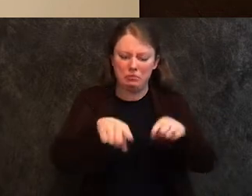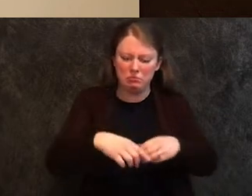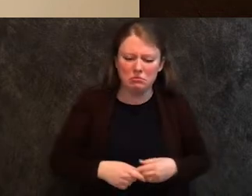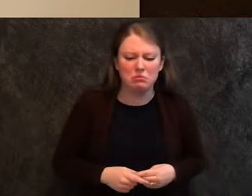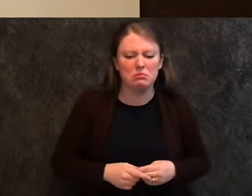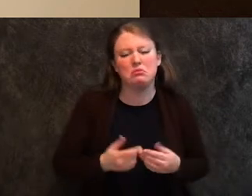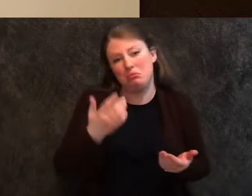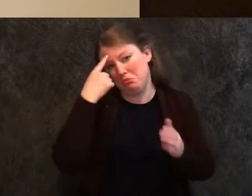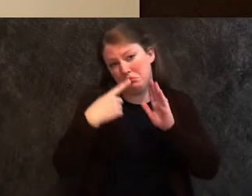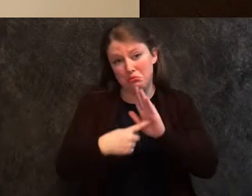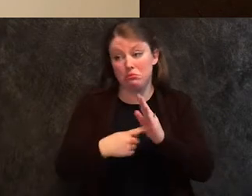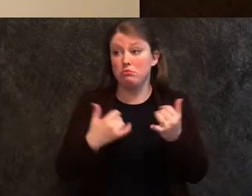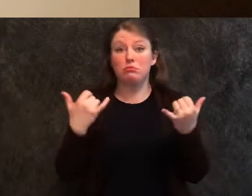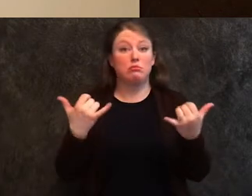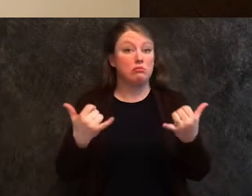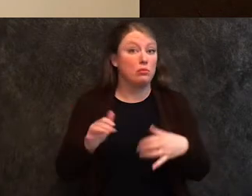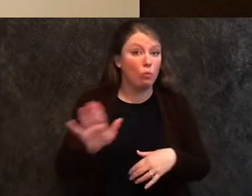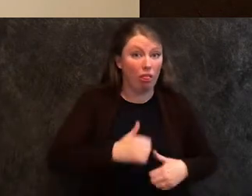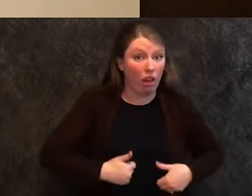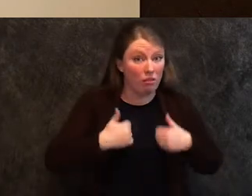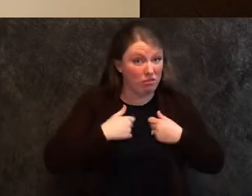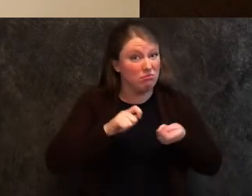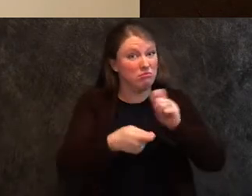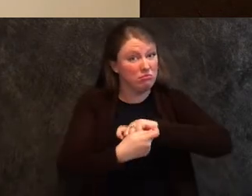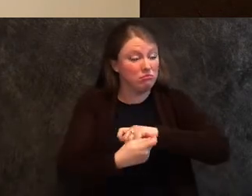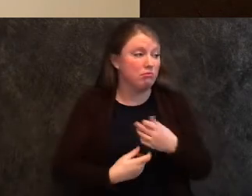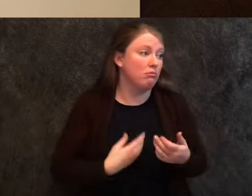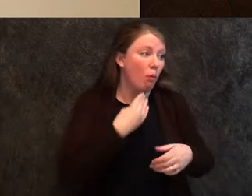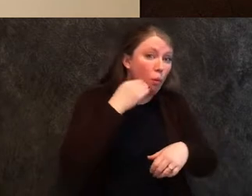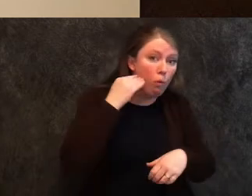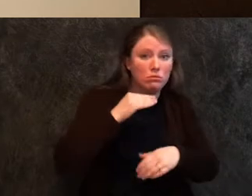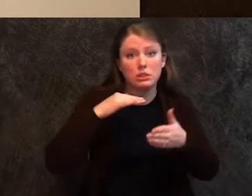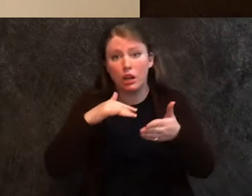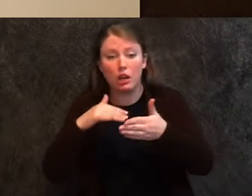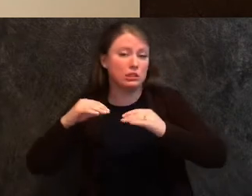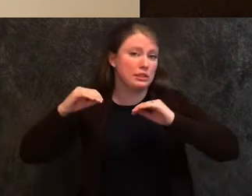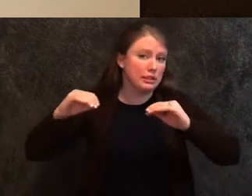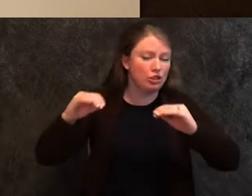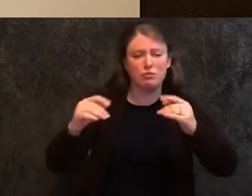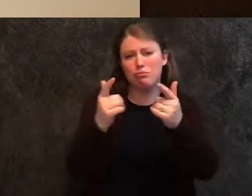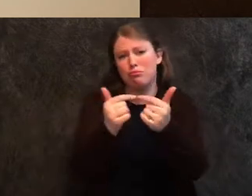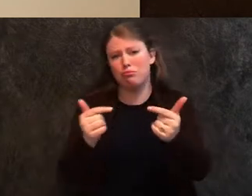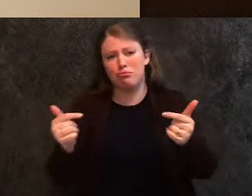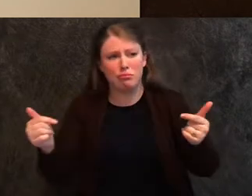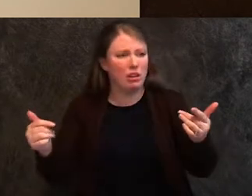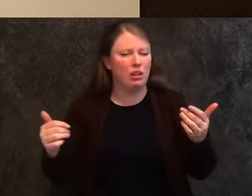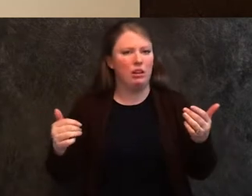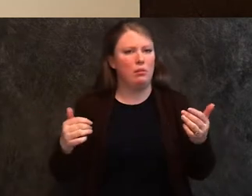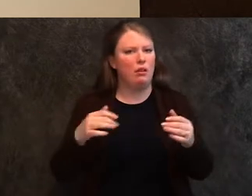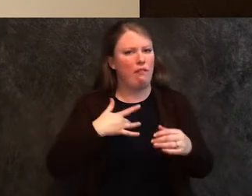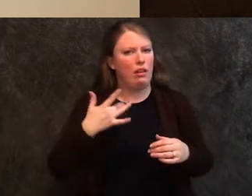have right now, whether you're working from home or whether you're studying or whether you're trying to teach a course online or just